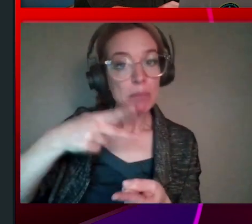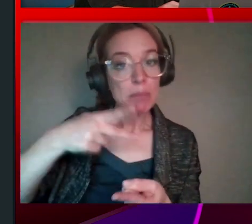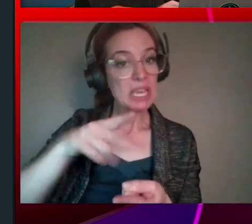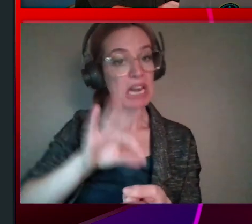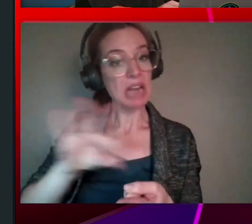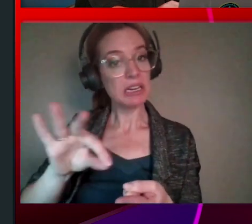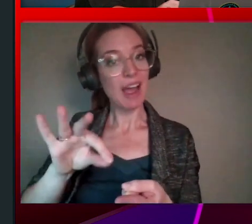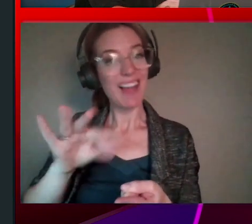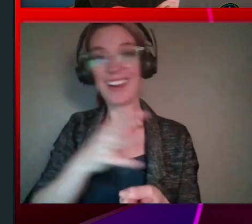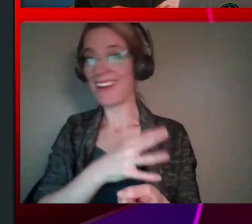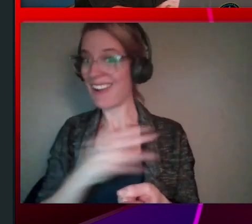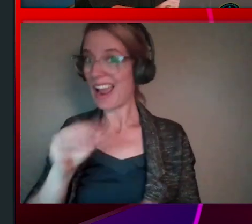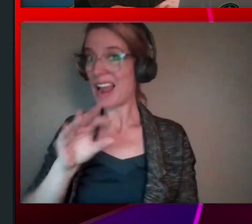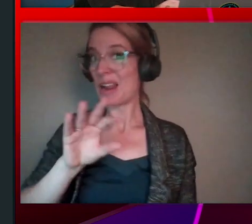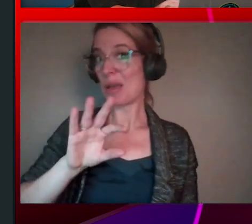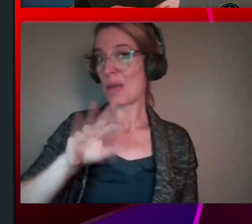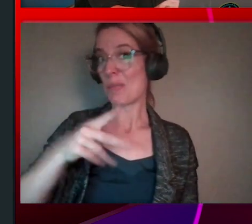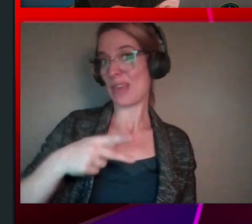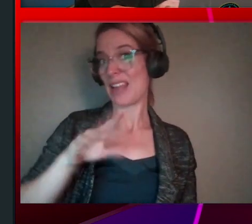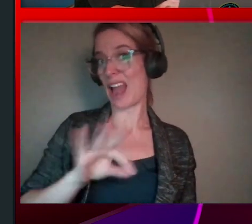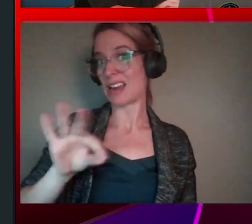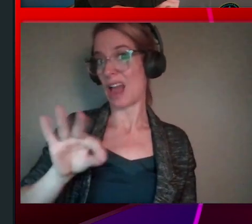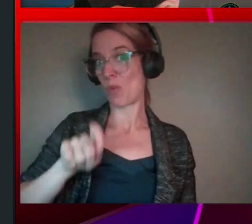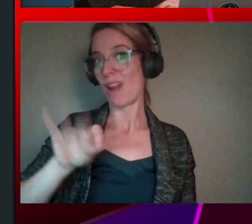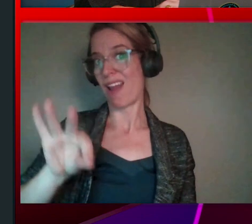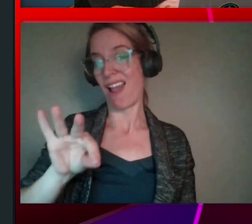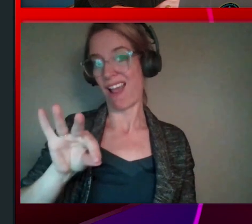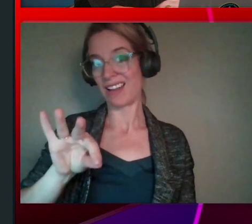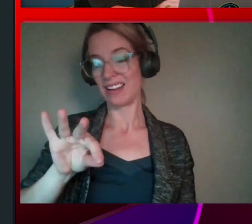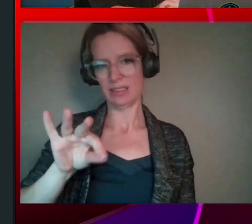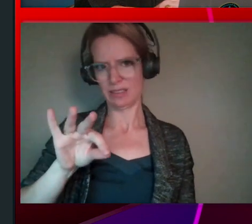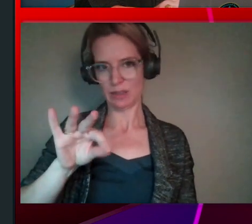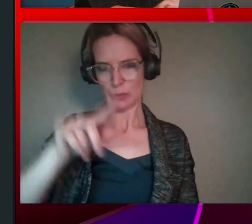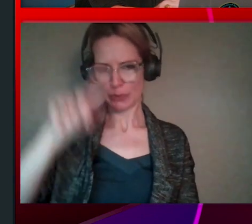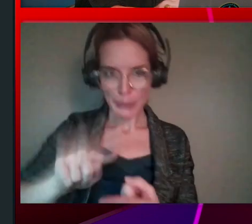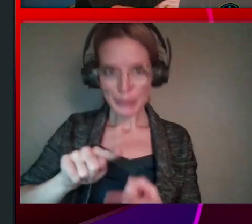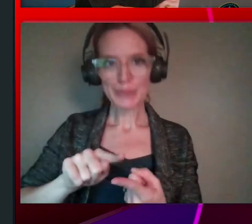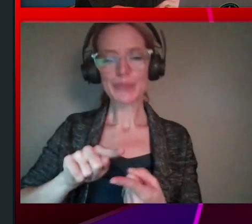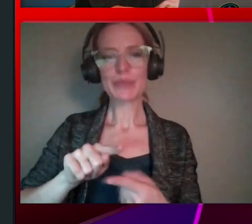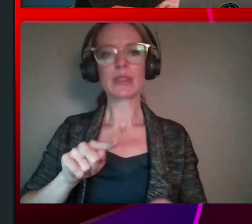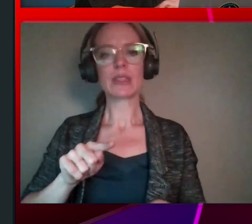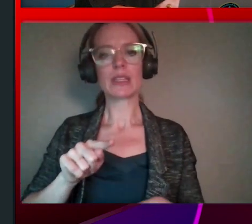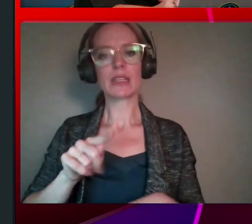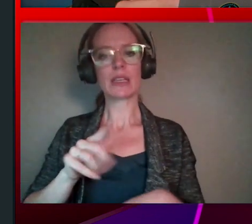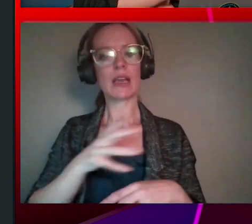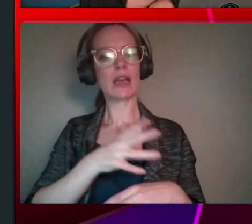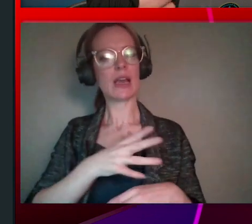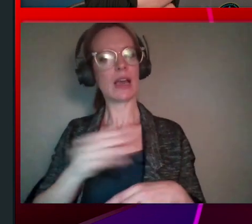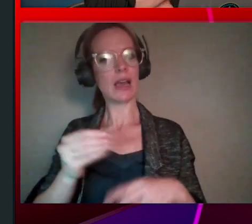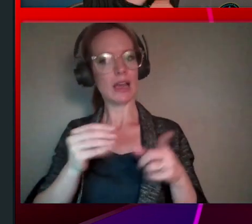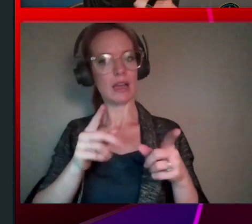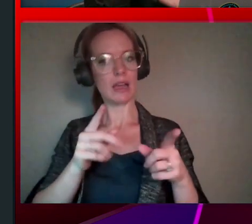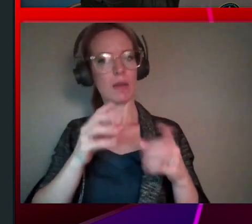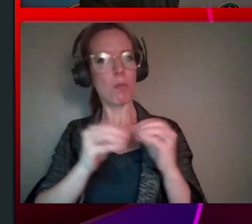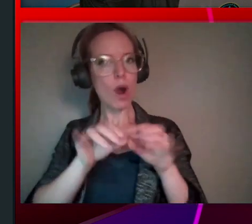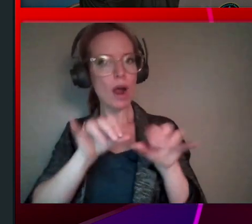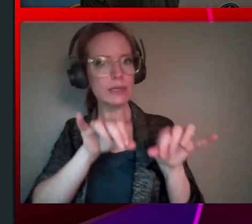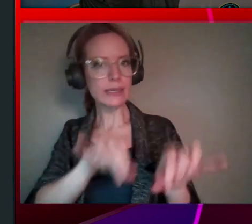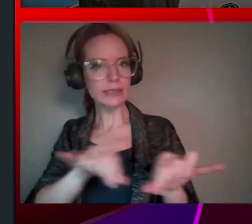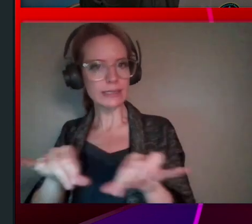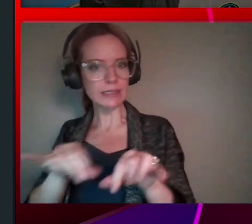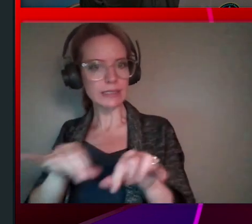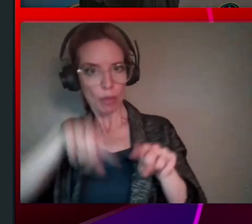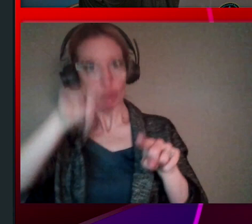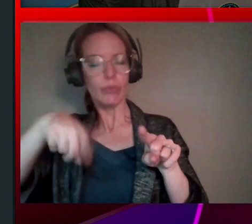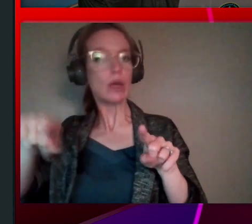and P99.9. And you also see that there's more consistency in both of those. And so this is